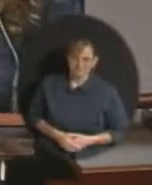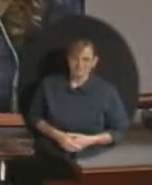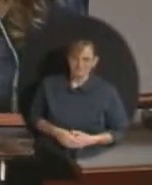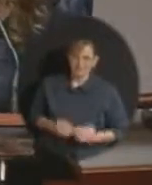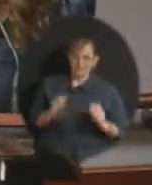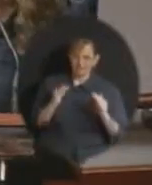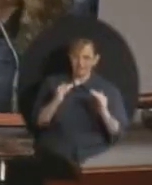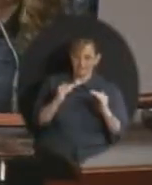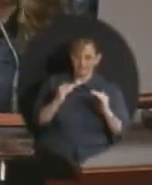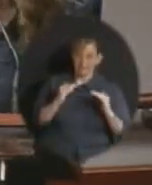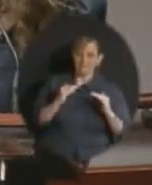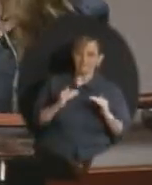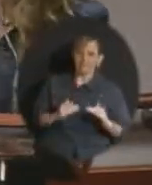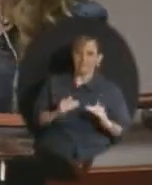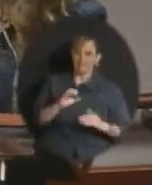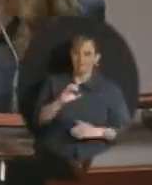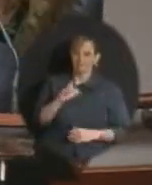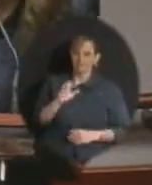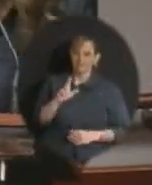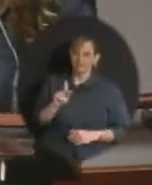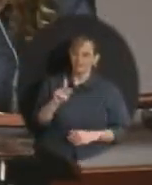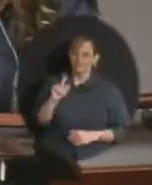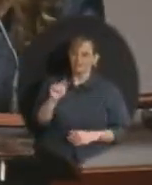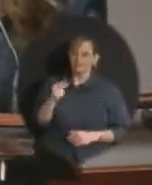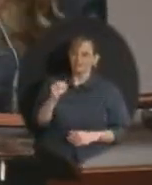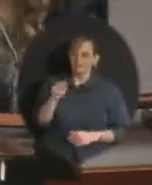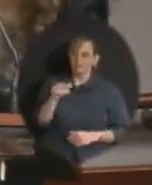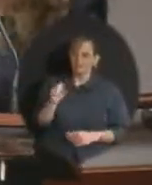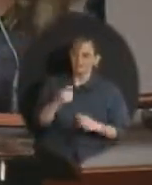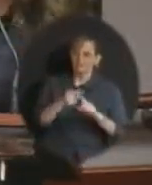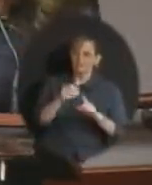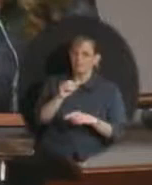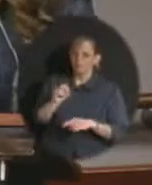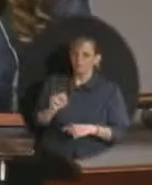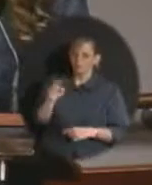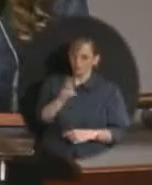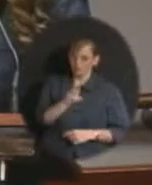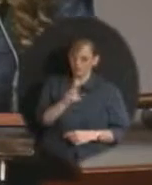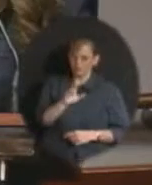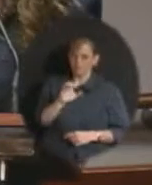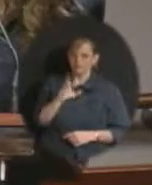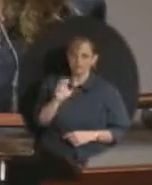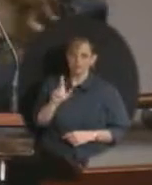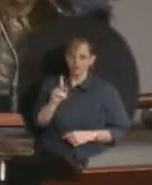Next, we'd like to recognize Clark Thomas from Olathe Northwest. Clark, if you could come forward, along with